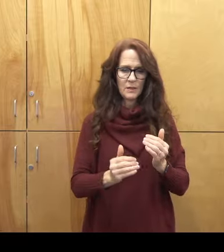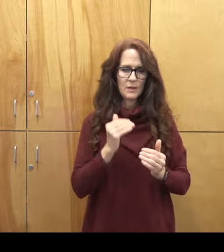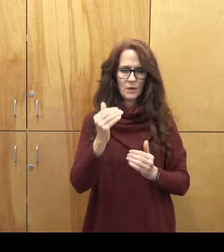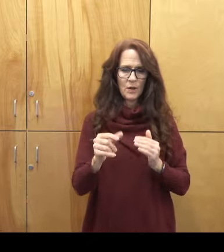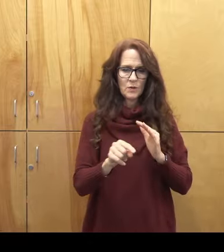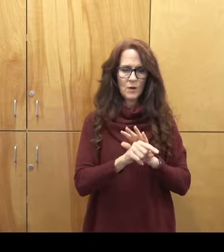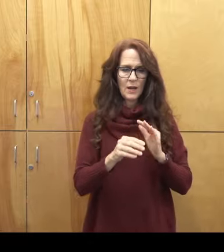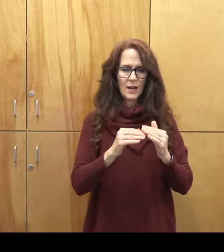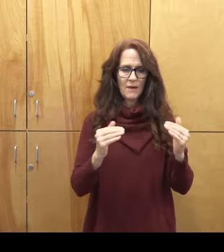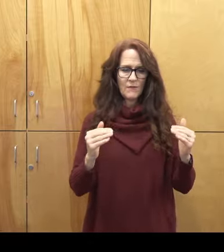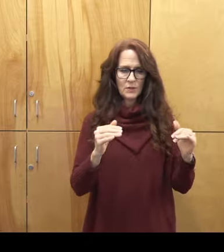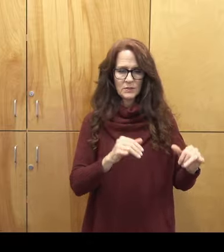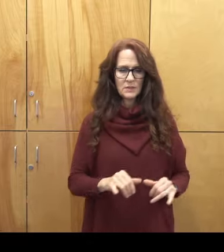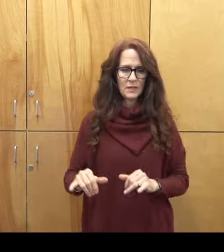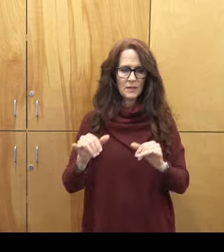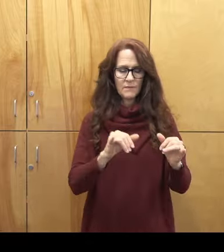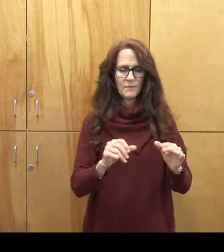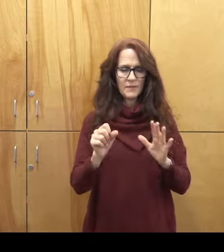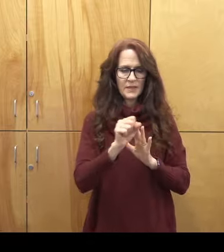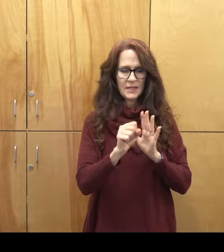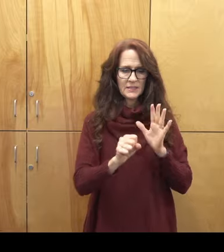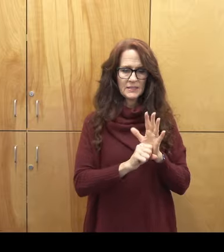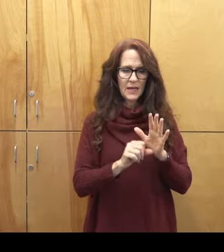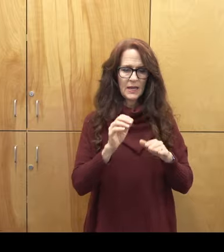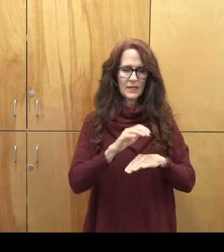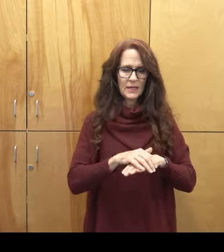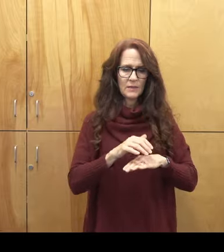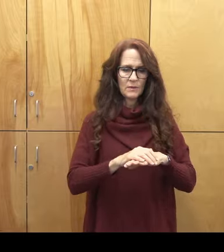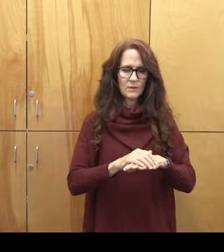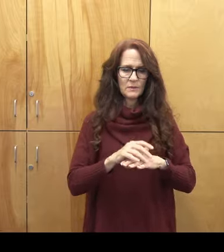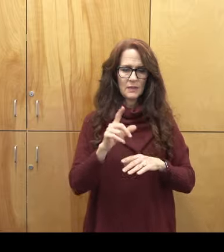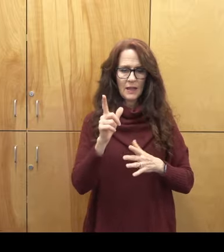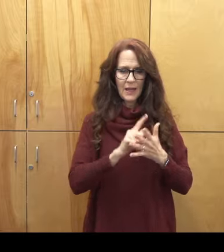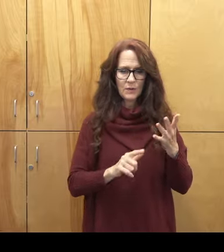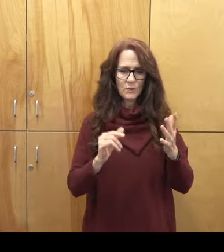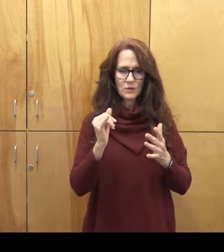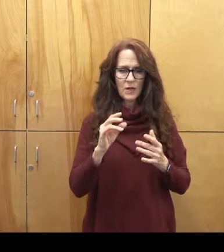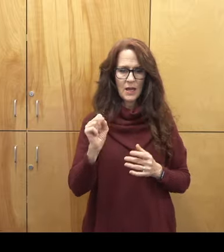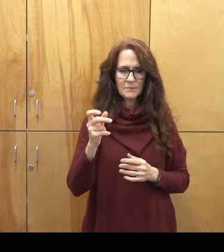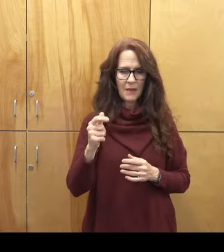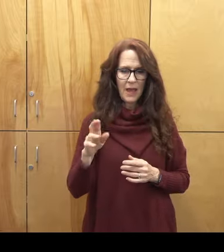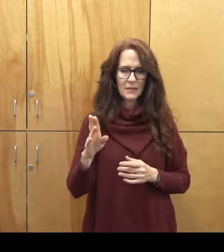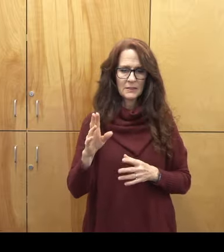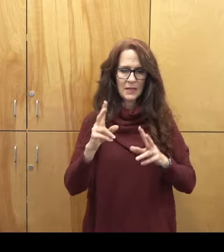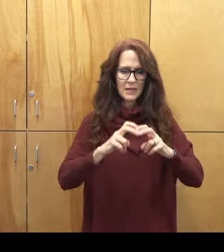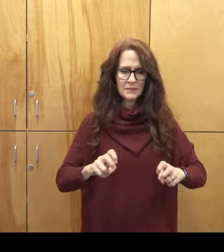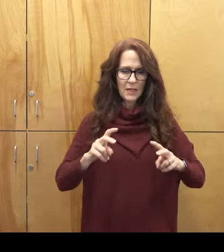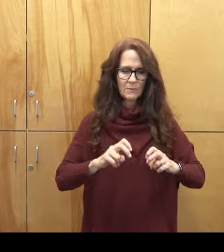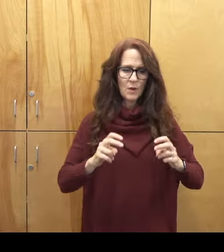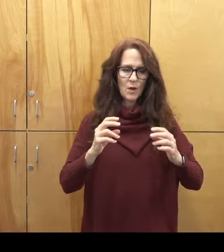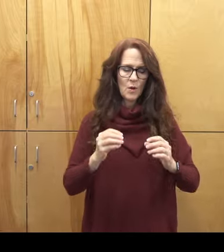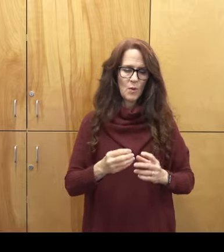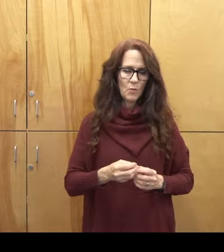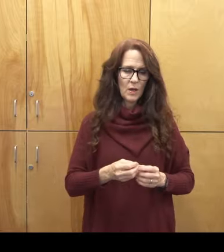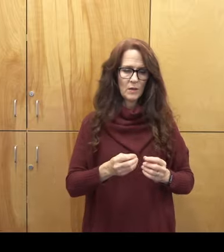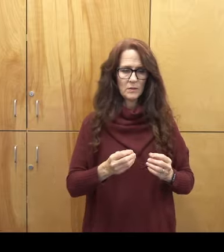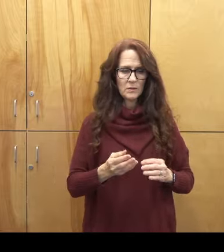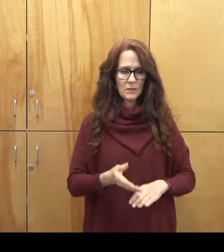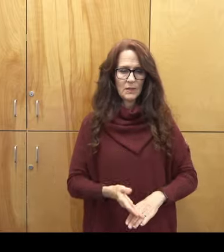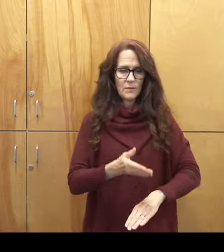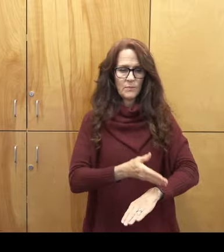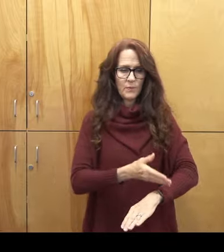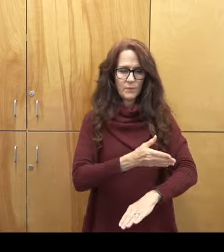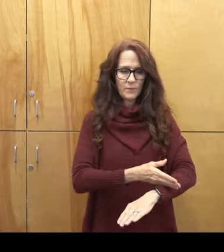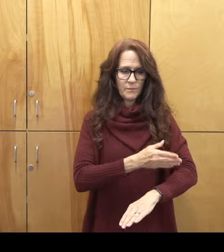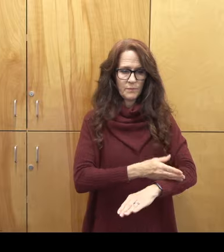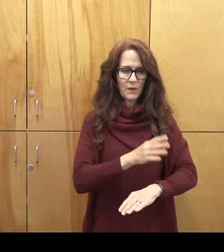level standards on the state English language arts SBAC assessment will grow from 48% in June 2023 to